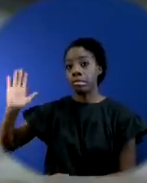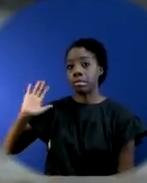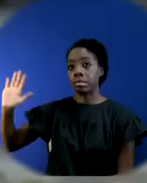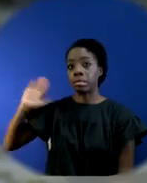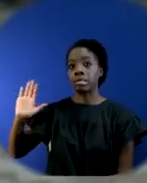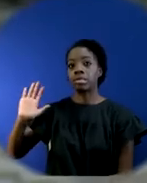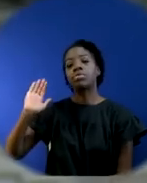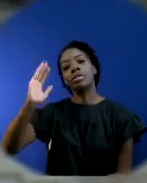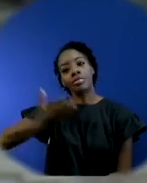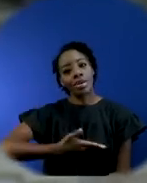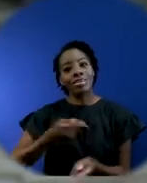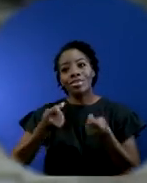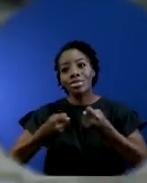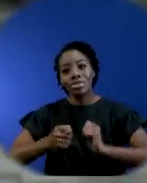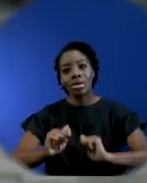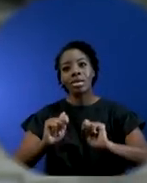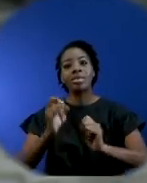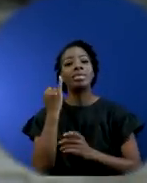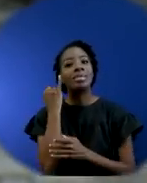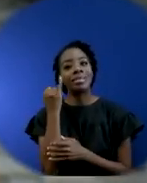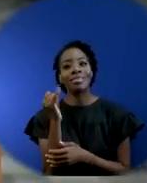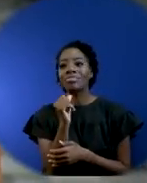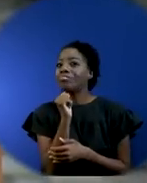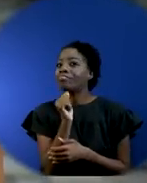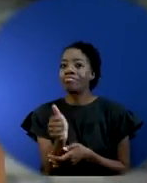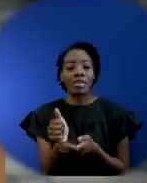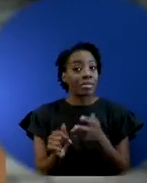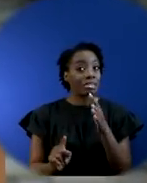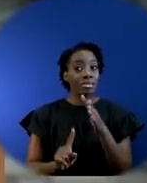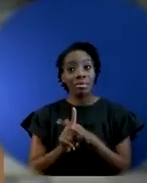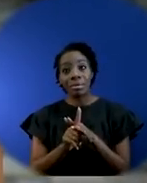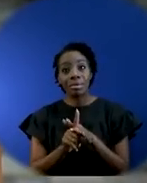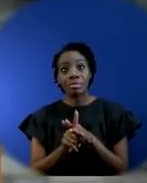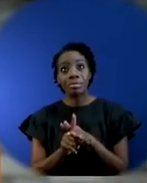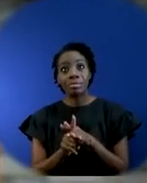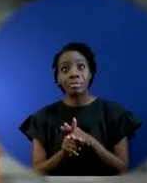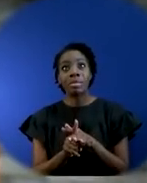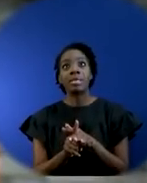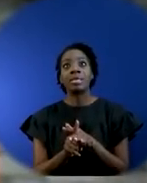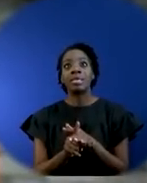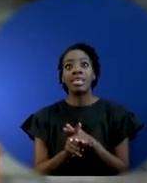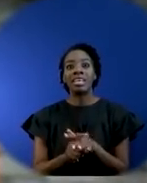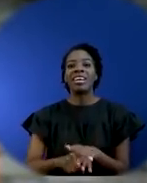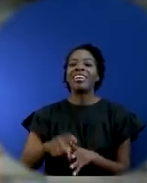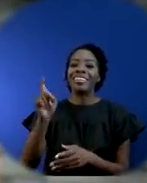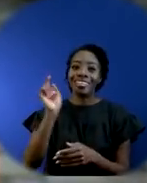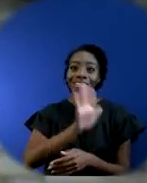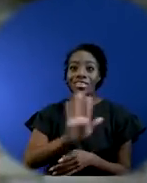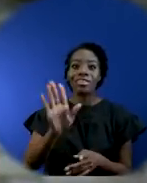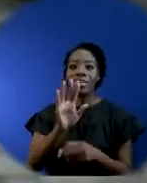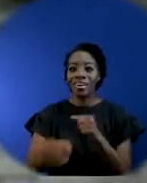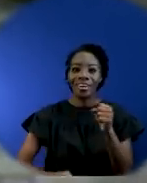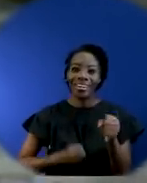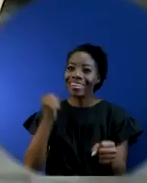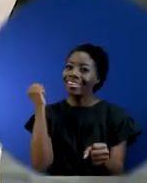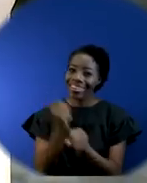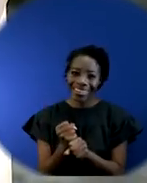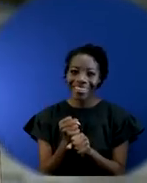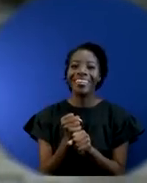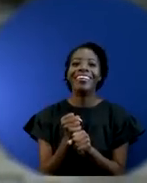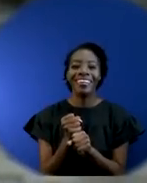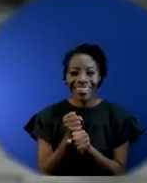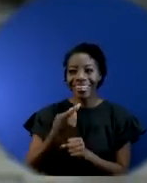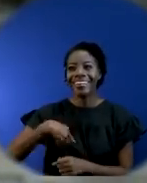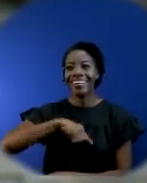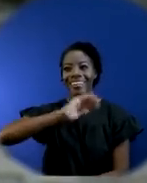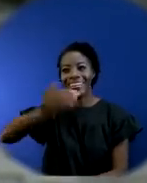give it a try. If you haven't been to Vacation Bible School since you were 8 and now you are 38, This is your year. This is your year. We